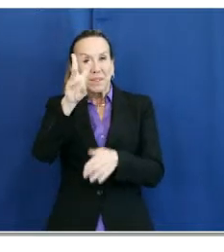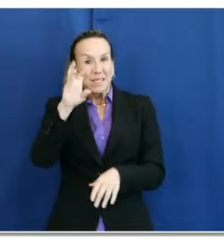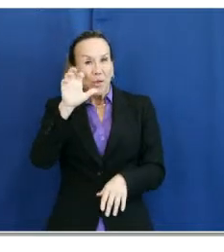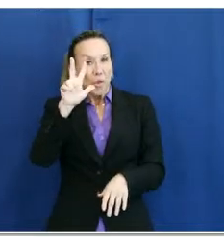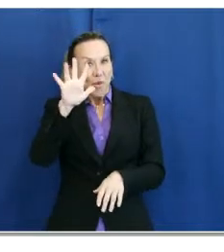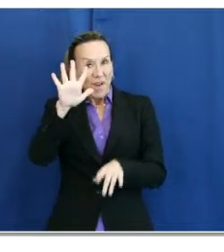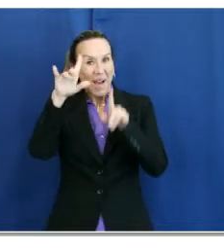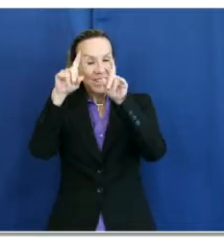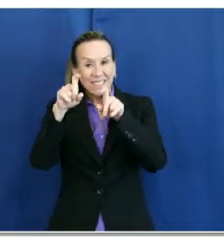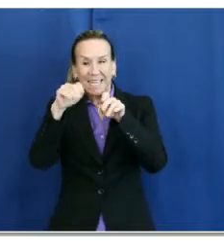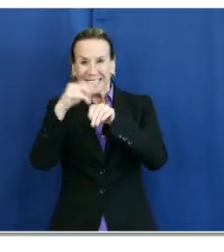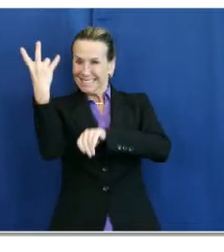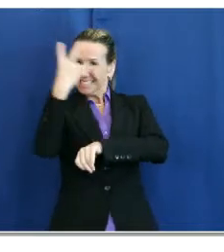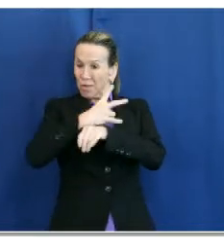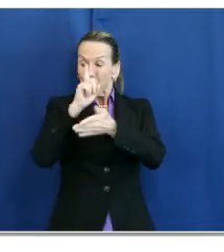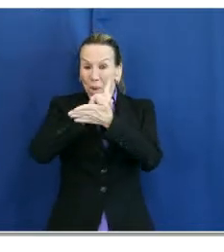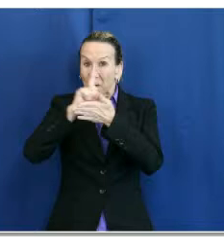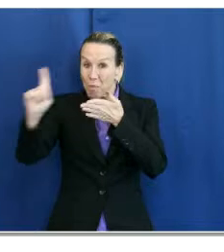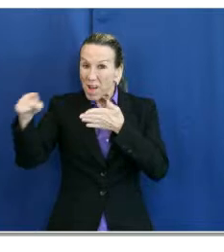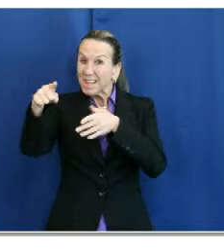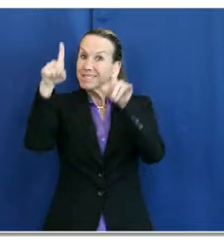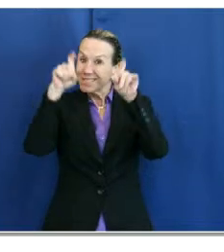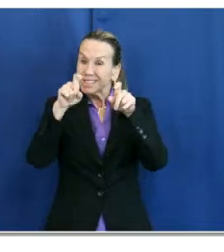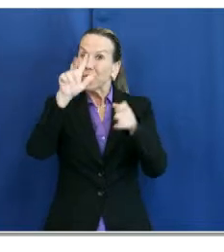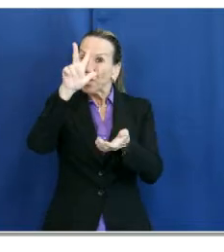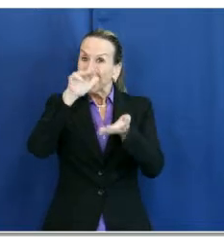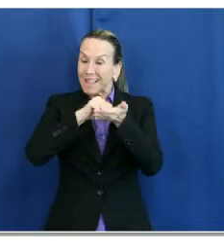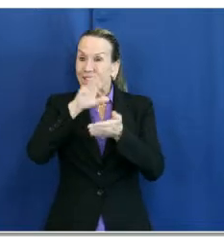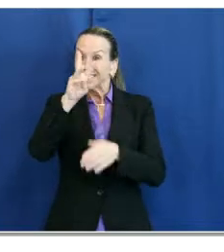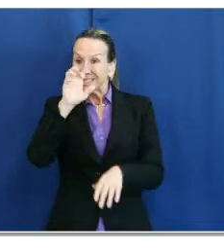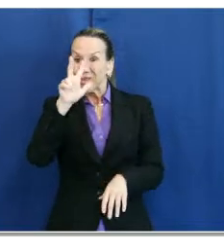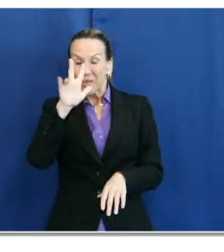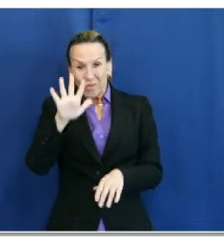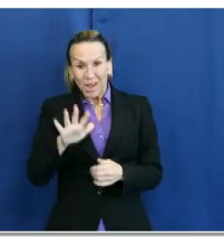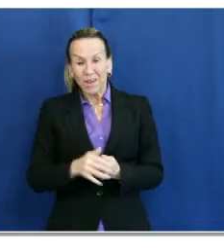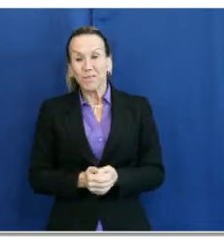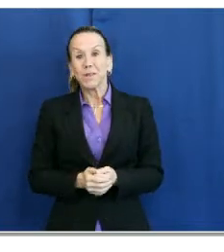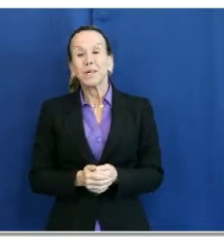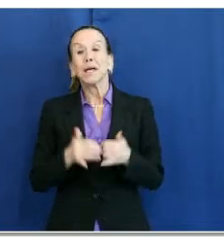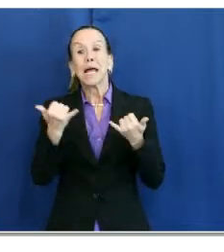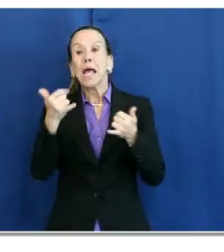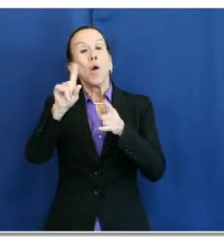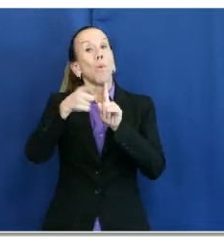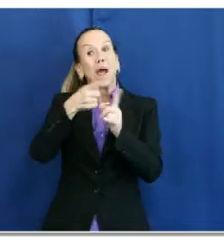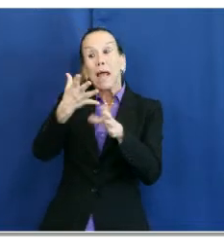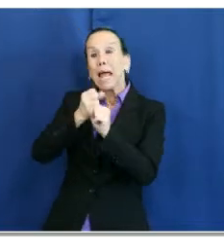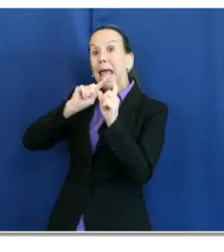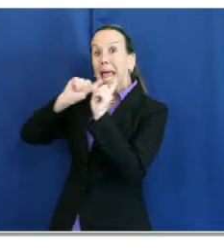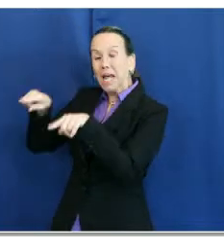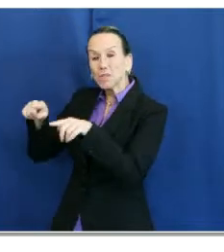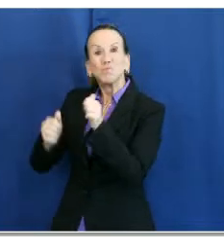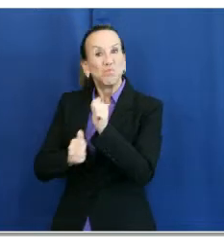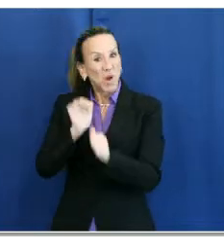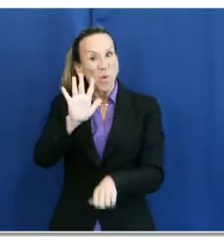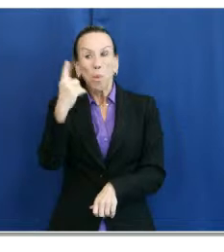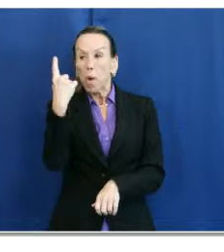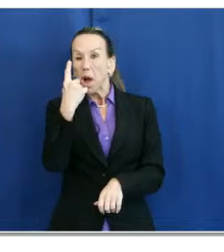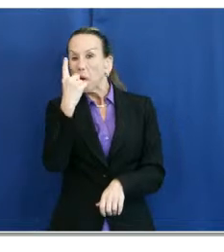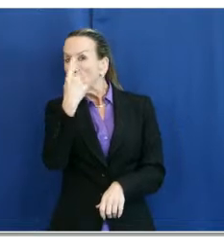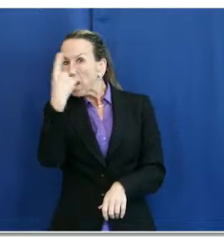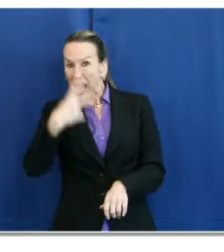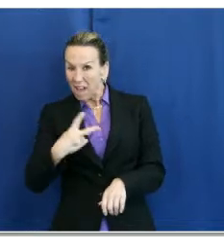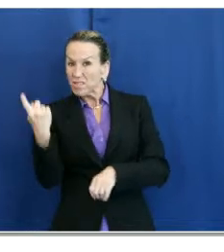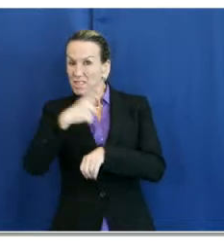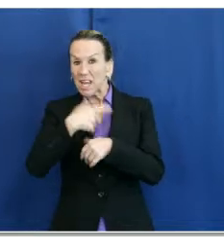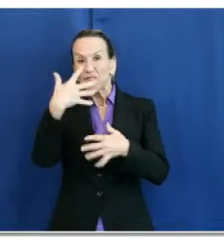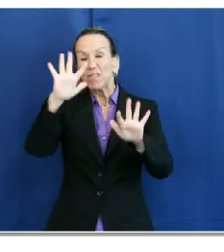3,635 in that 7-day period on an average. That's a daily average over 7 days with a turnaround time between 1 and 1.5 days. You